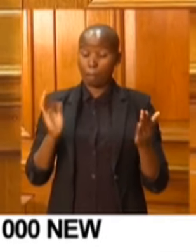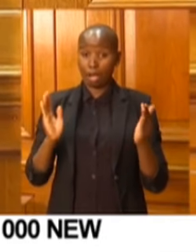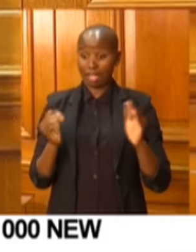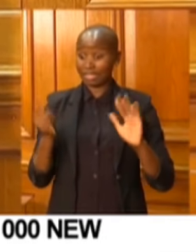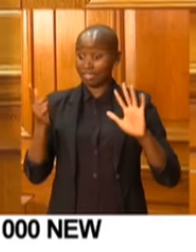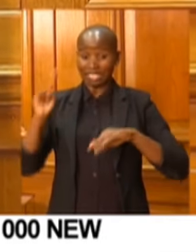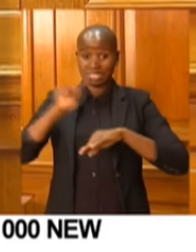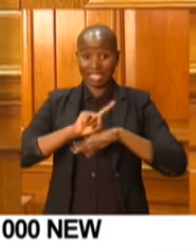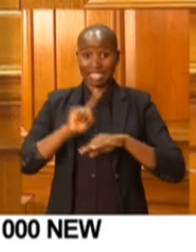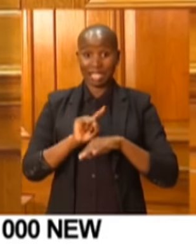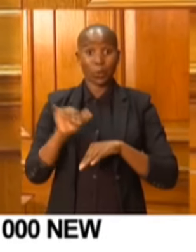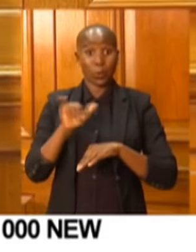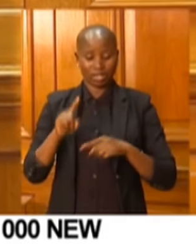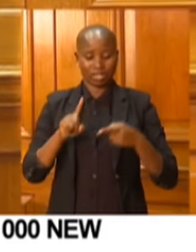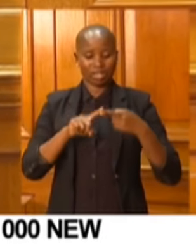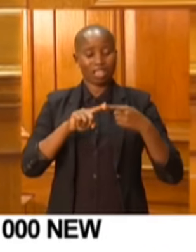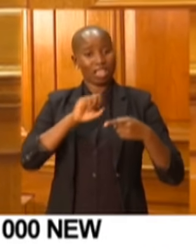is KwaZulu-Natal,